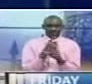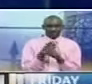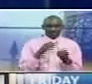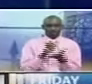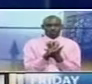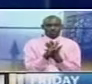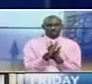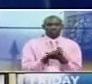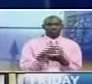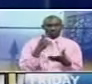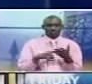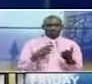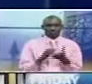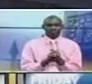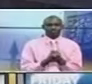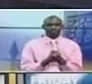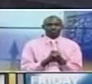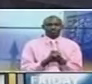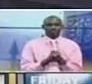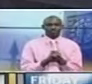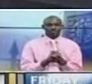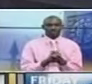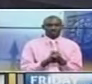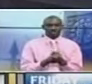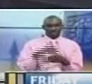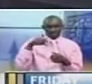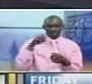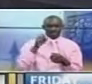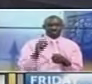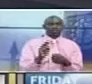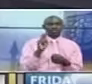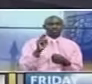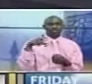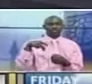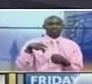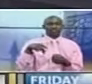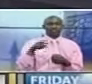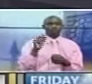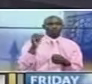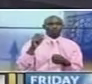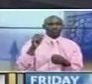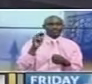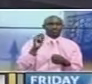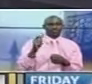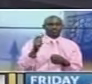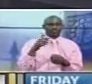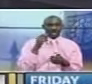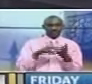squash. Squat. Squat. Squad. So you can